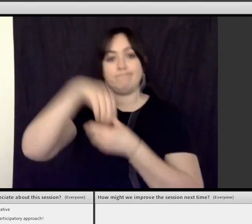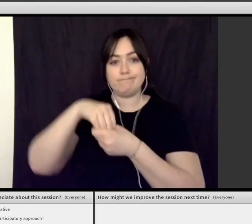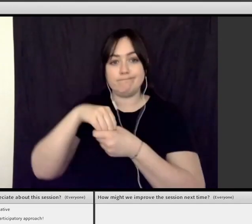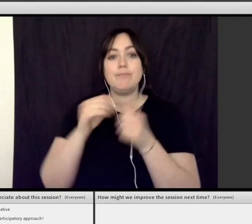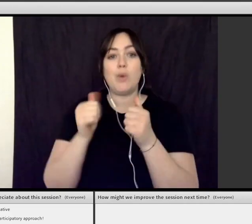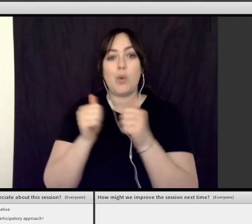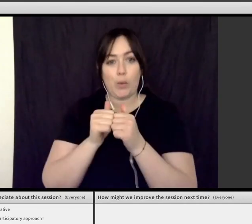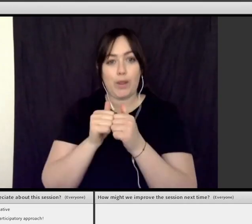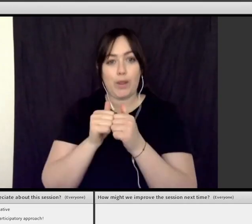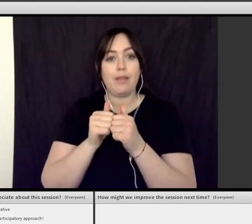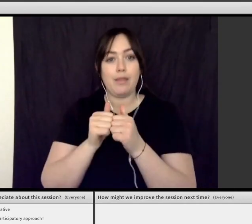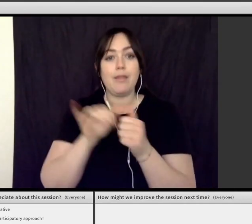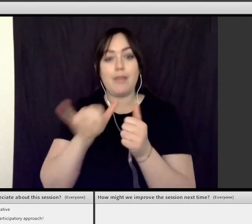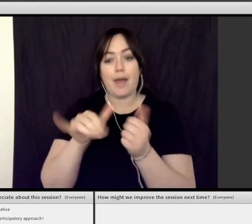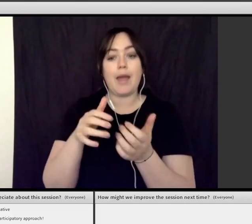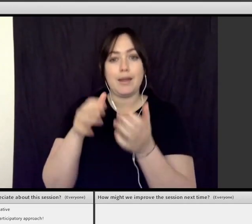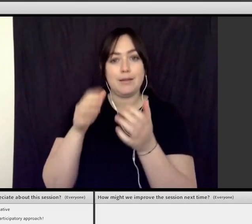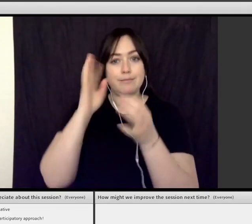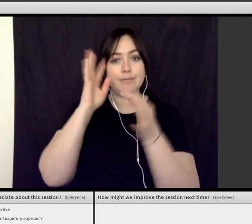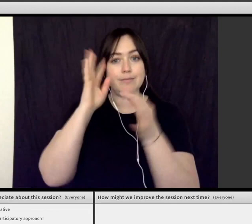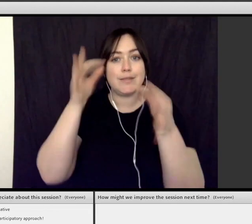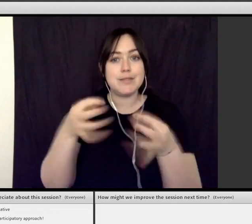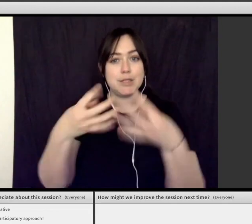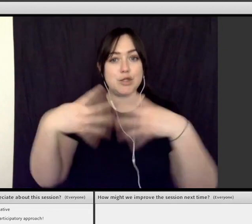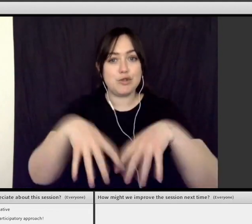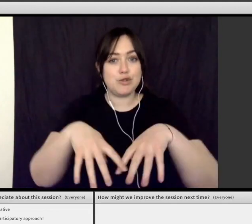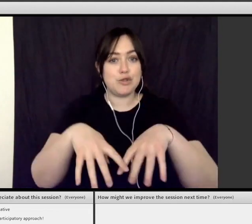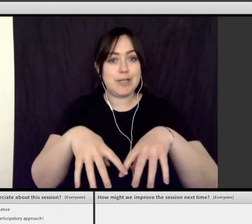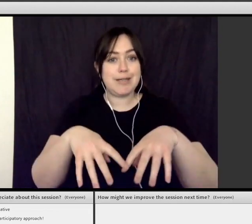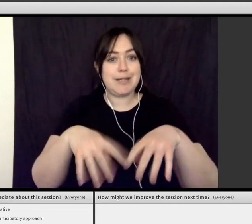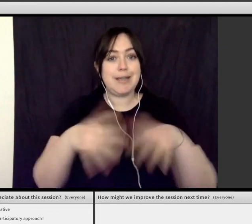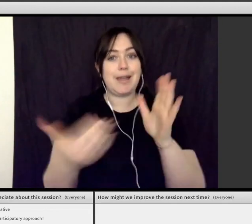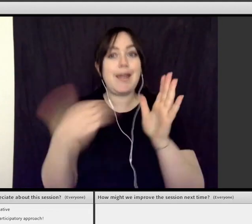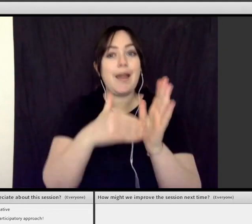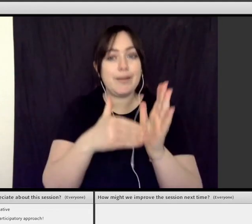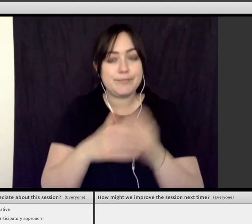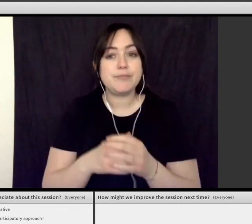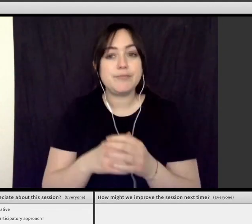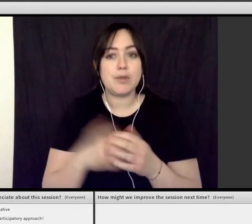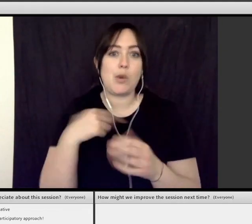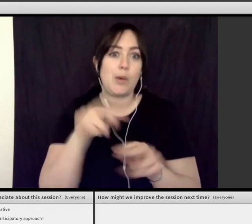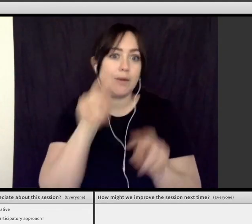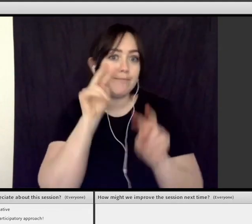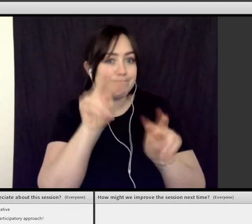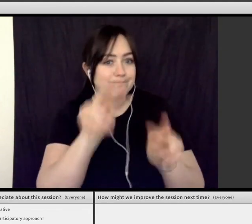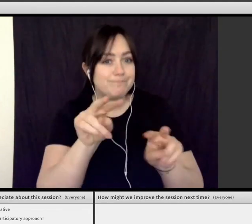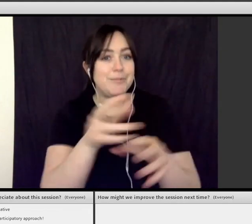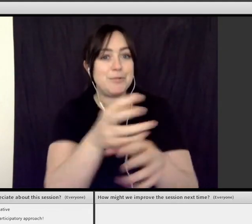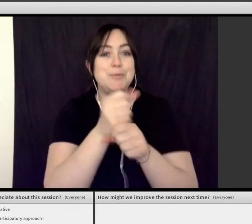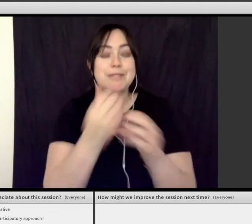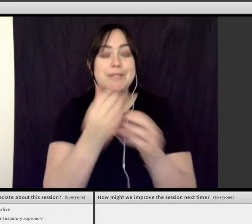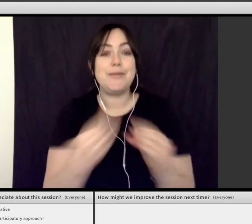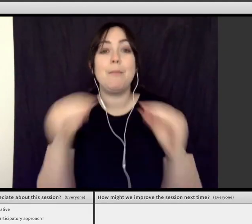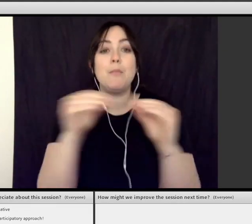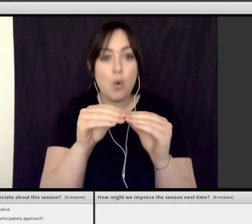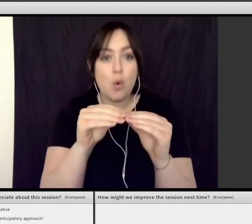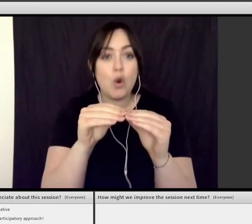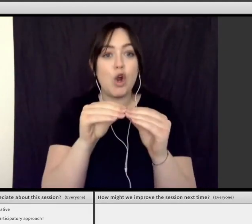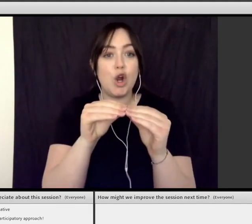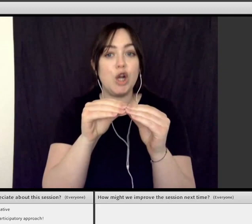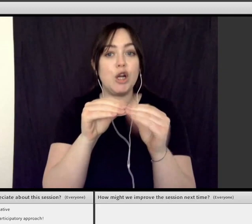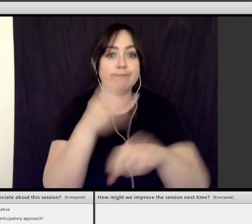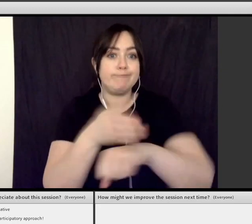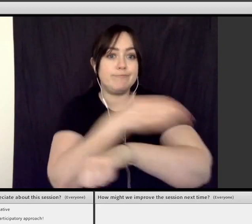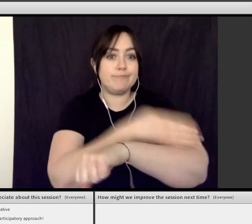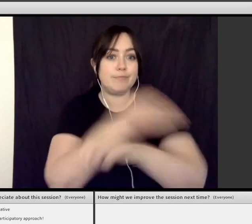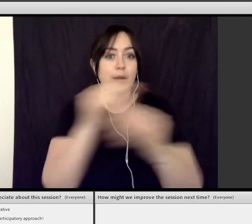session notes or into the draft decision tree. So we'll be looking forward to receiving more